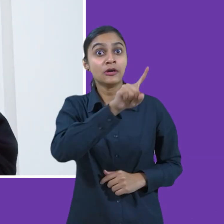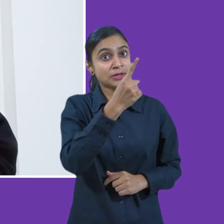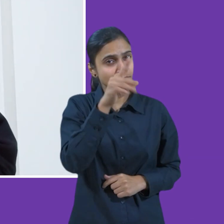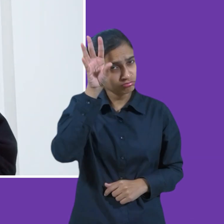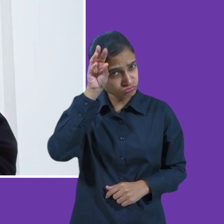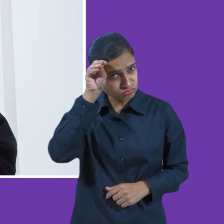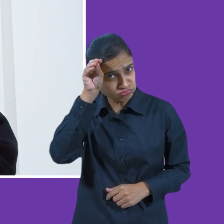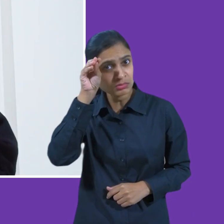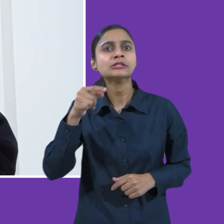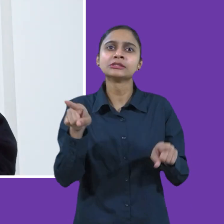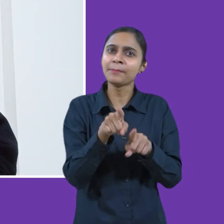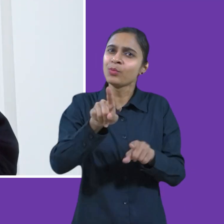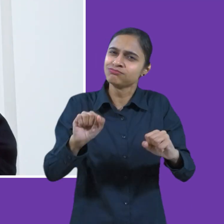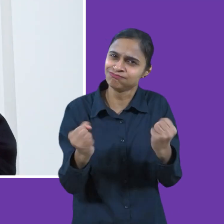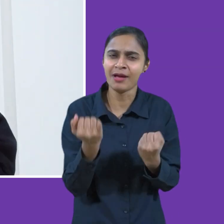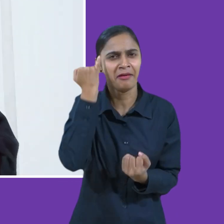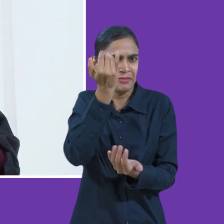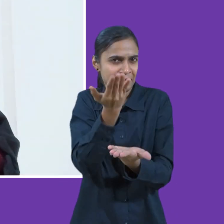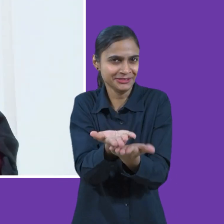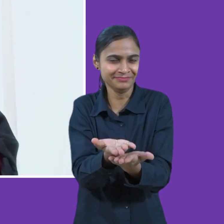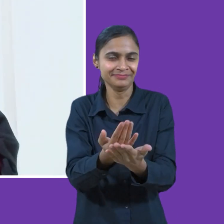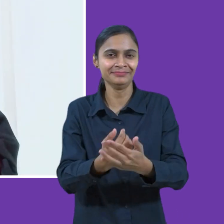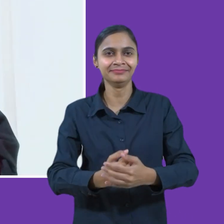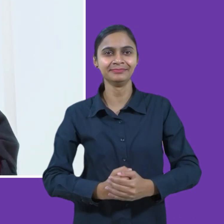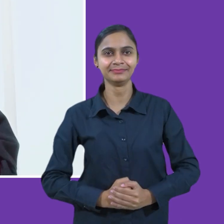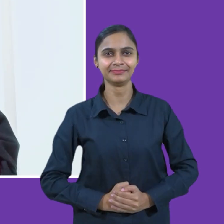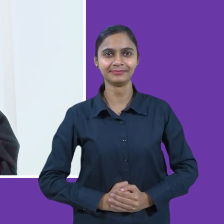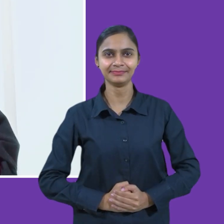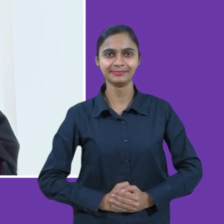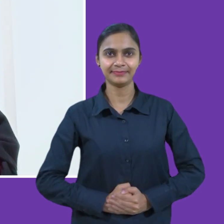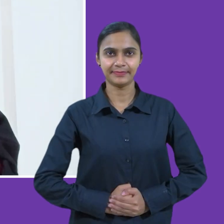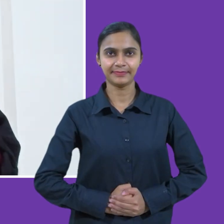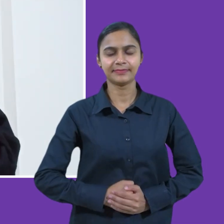good like yoga asana to do. And then